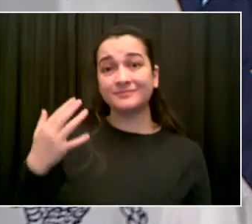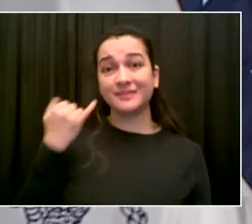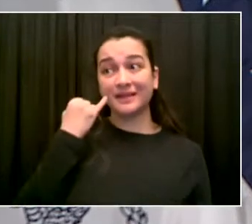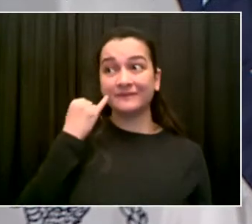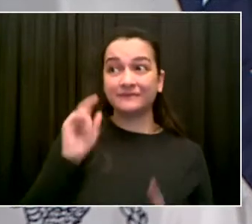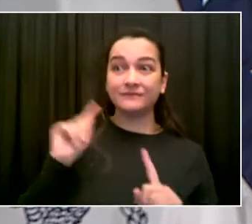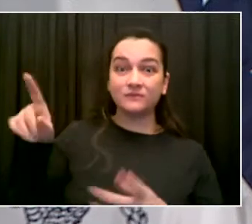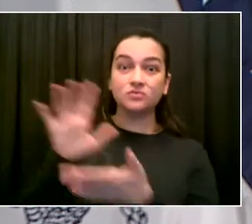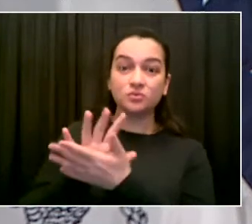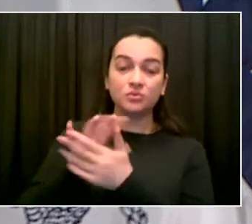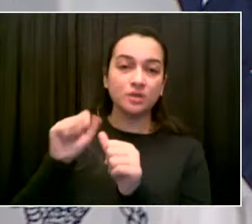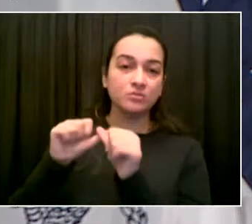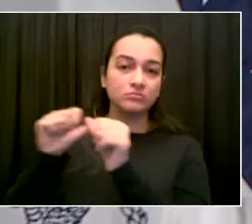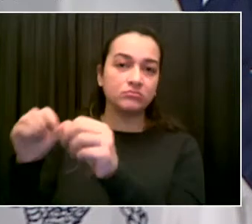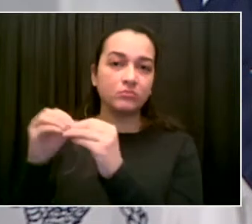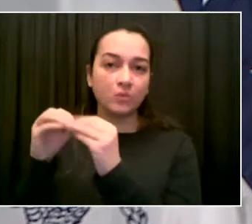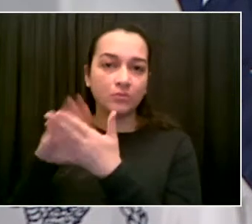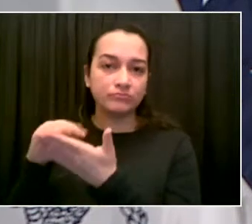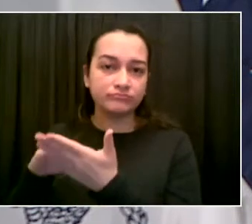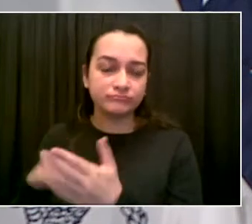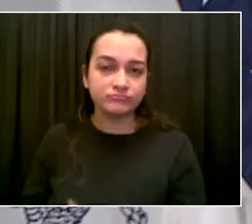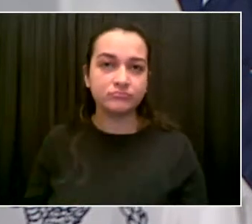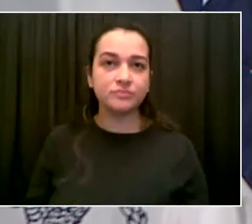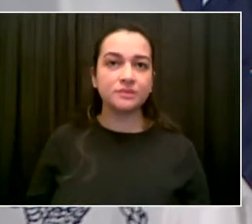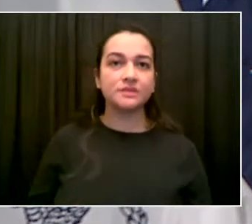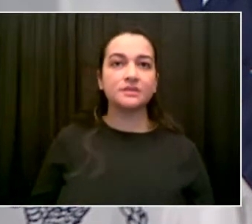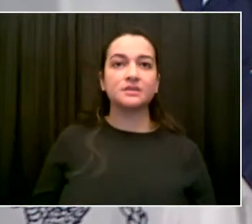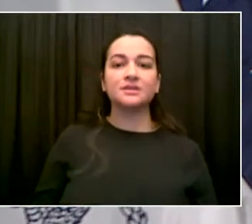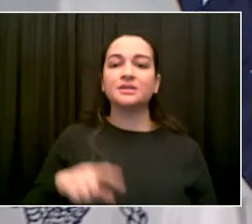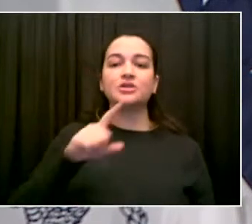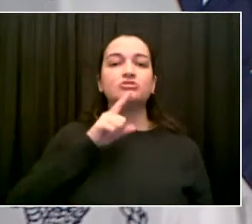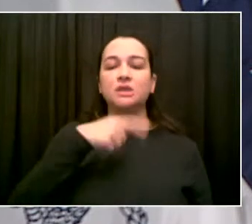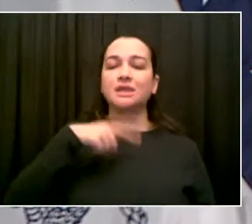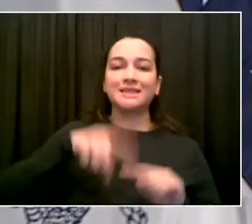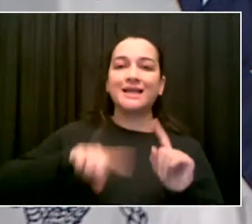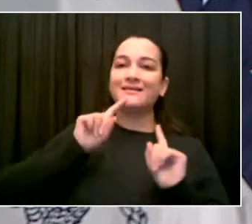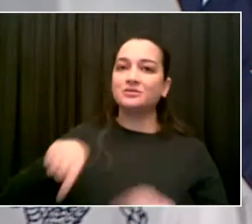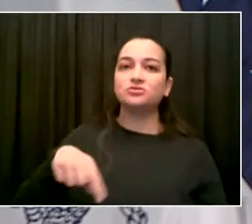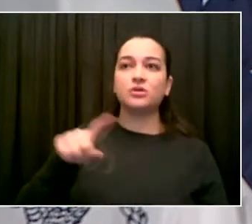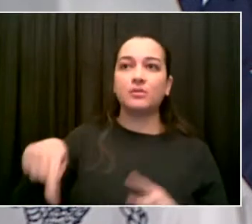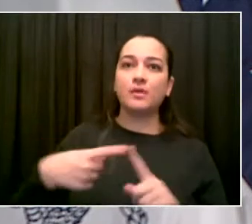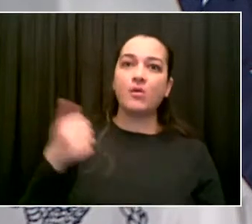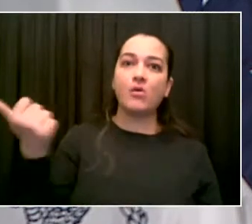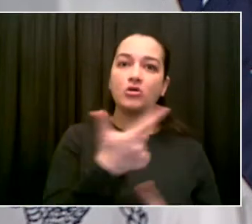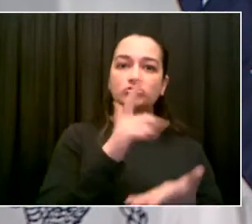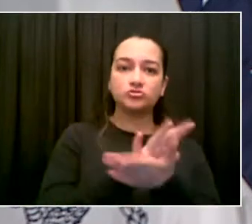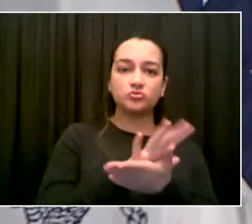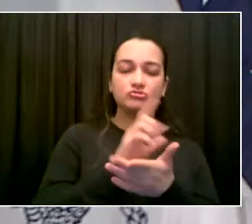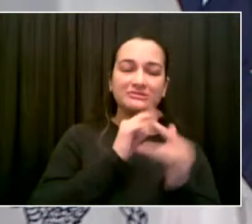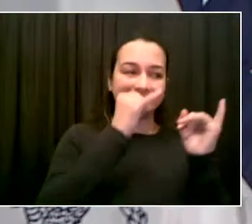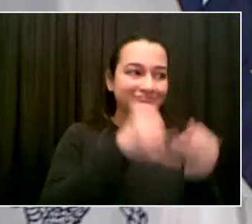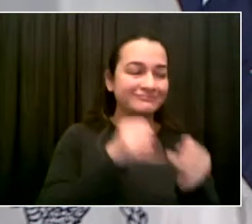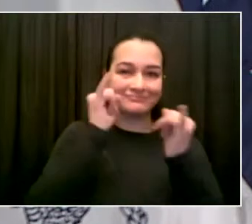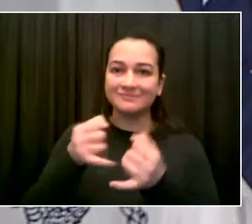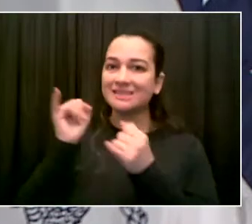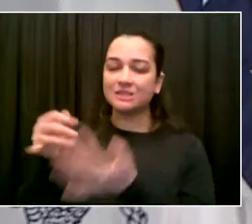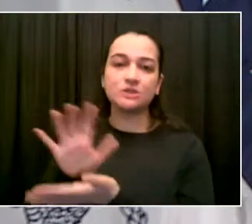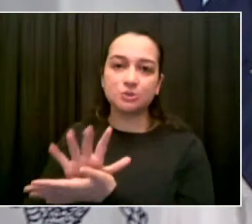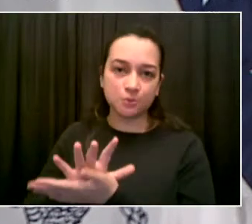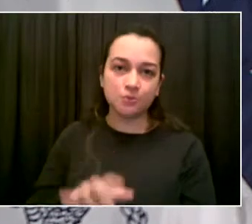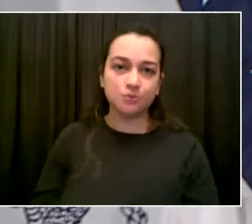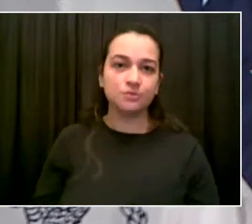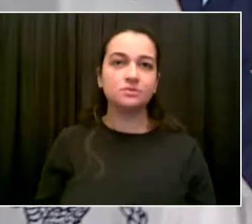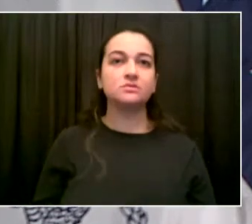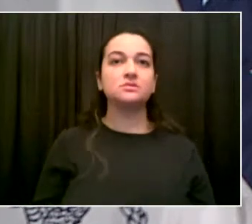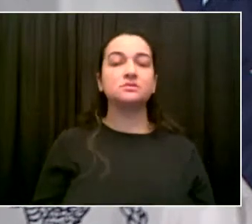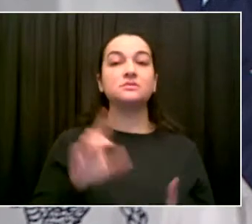child by child. Every additional child you can get to 5 days a week is better. Majority of our schools are at either